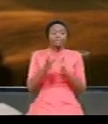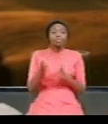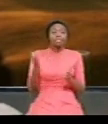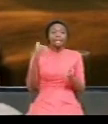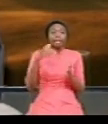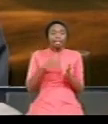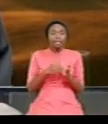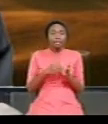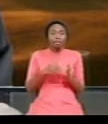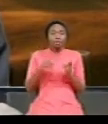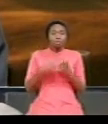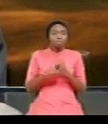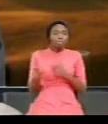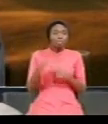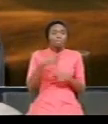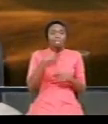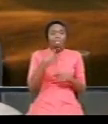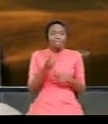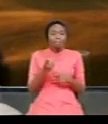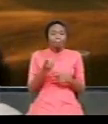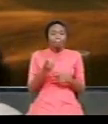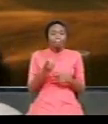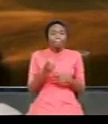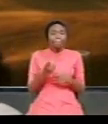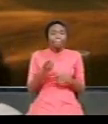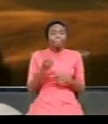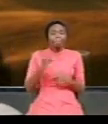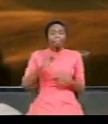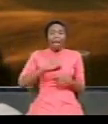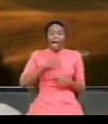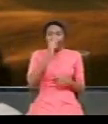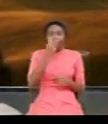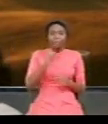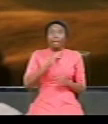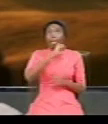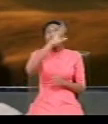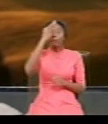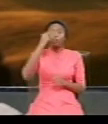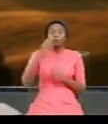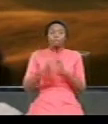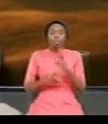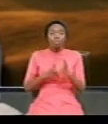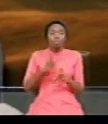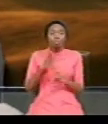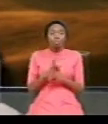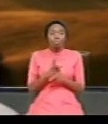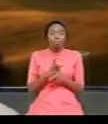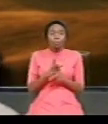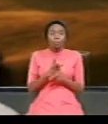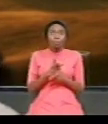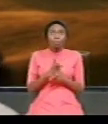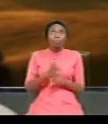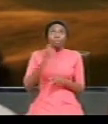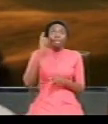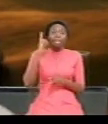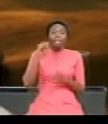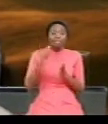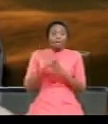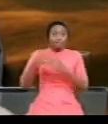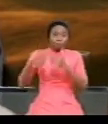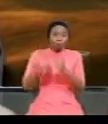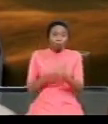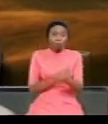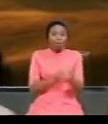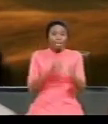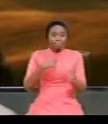again unto them, saying, I am the light of the world. He